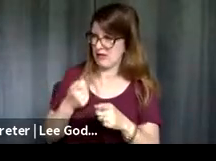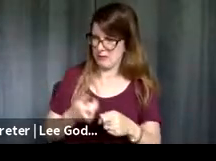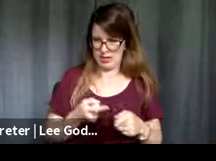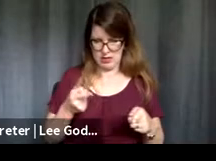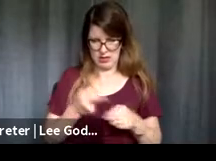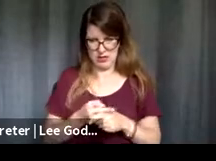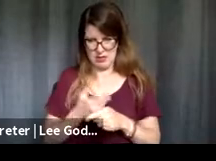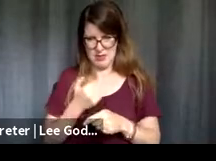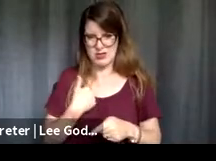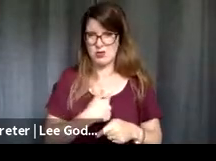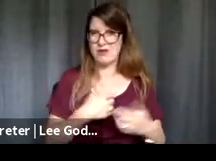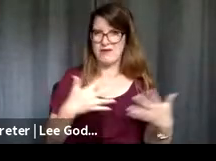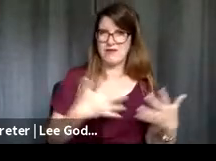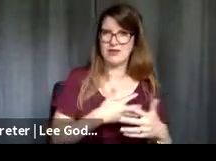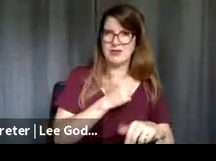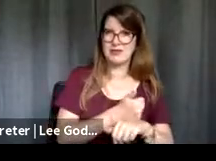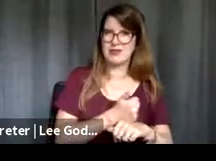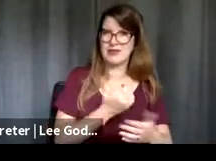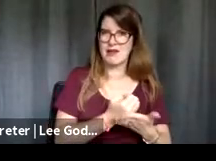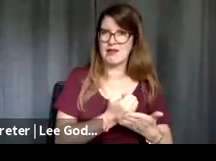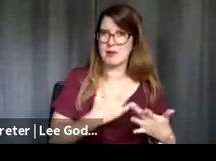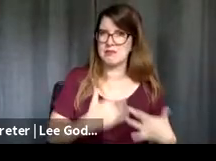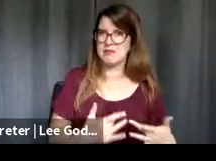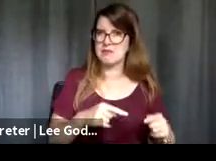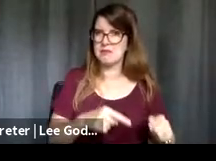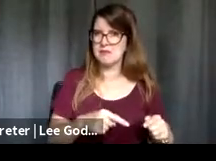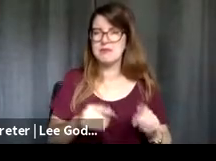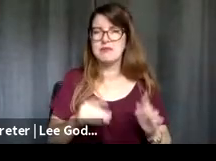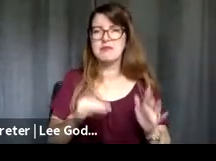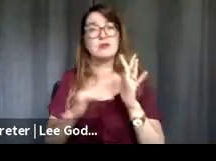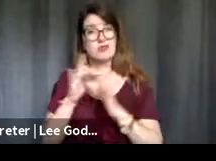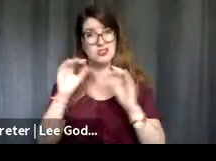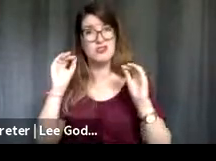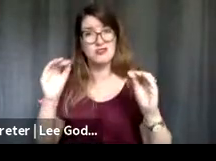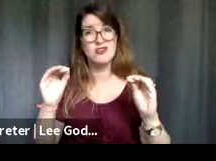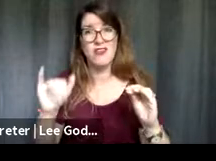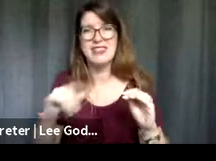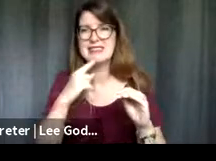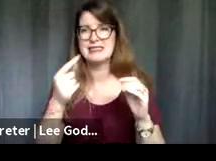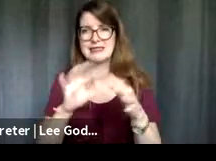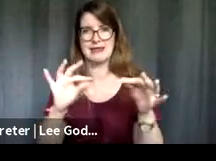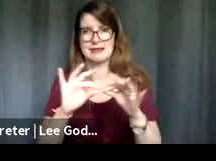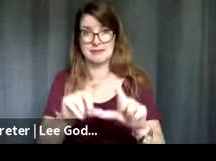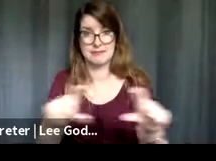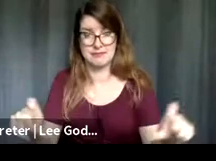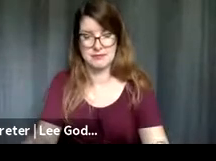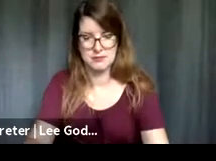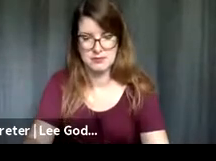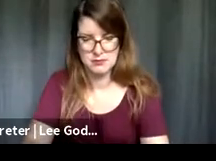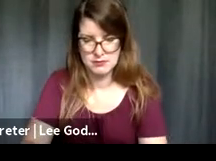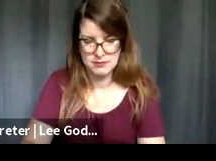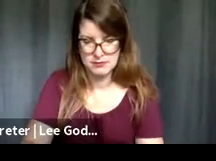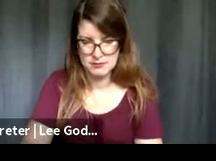our fear-based economics. So Jesus taught this abundance economics. He says this, give, if